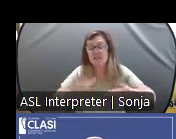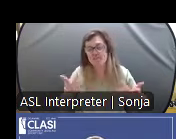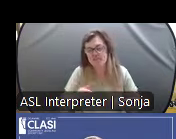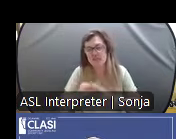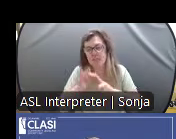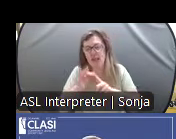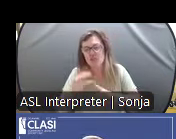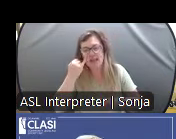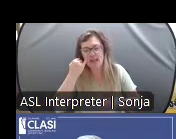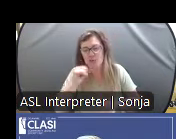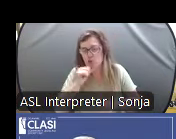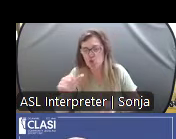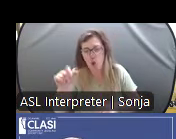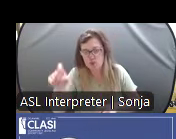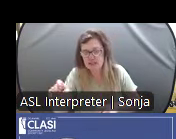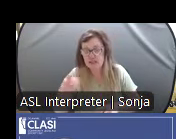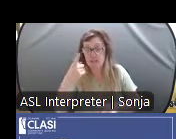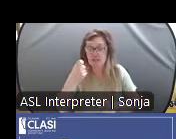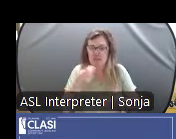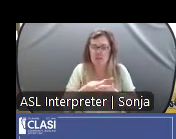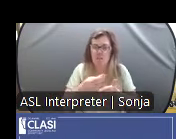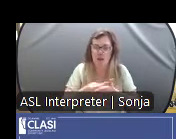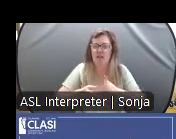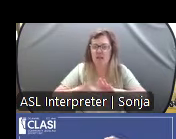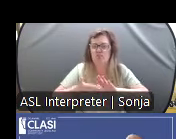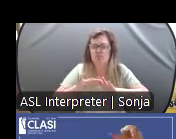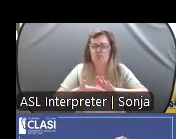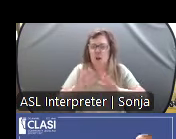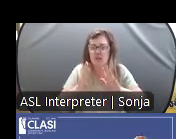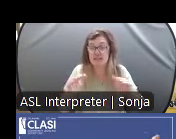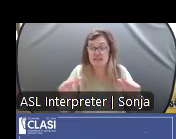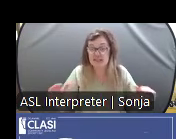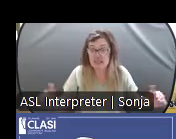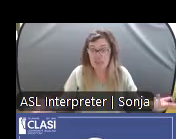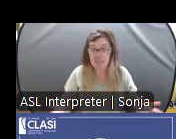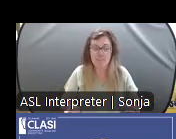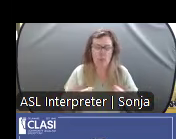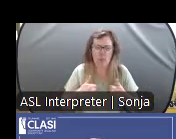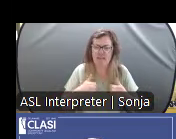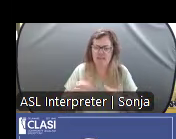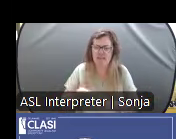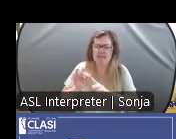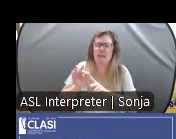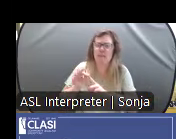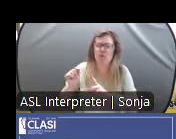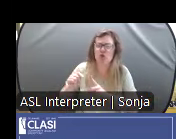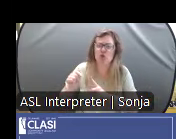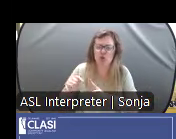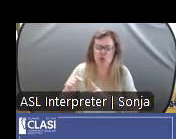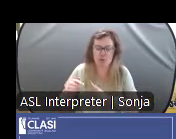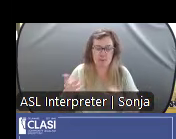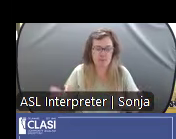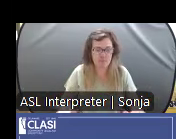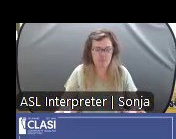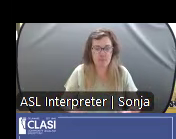because that money helps keep the system afloat. What is the big narrow exception, which is why both my wife and I do